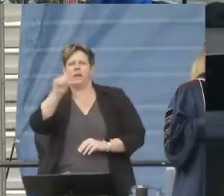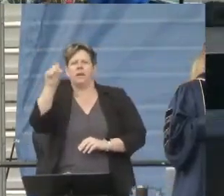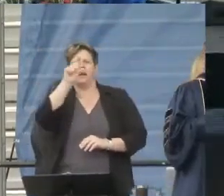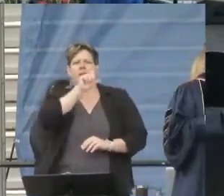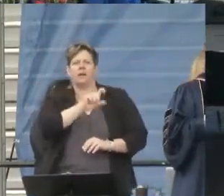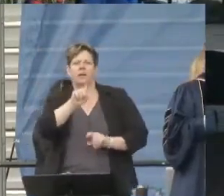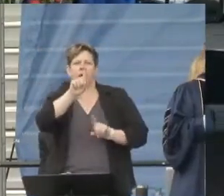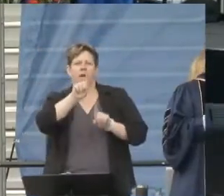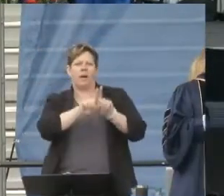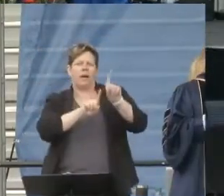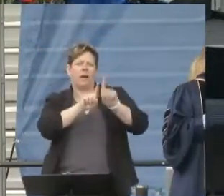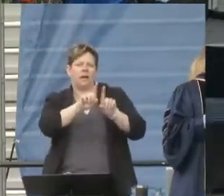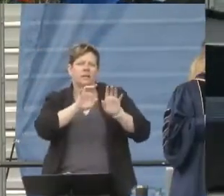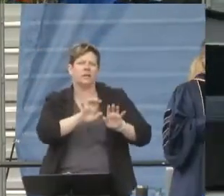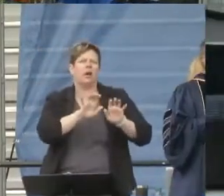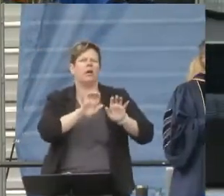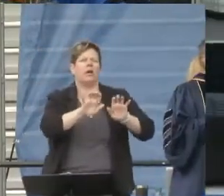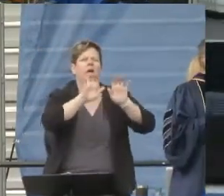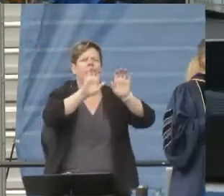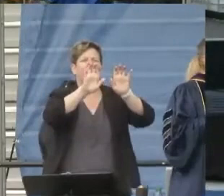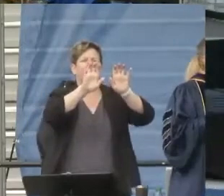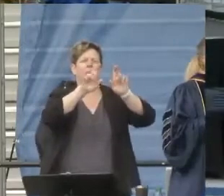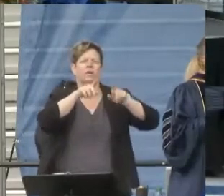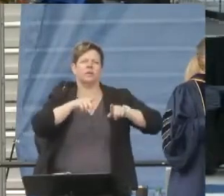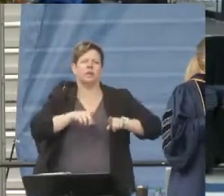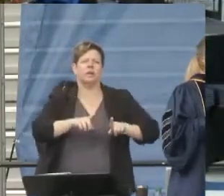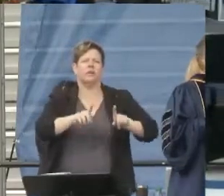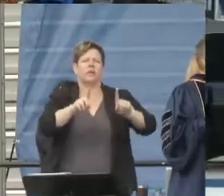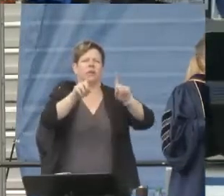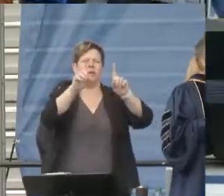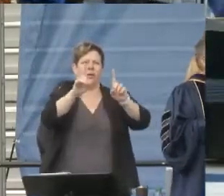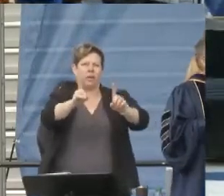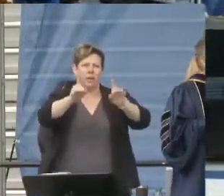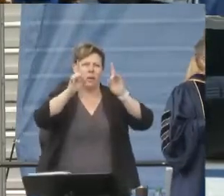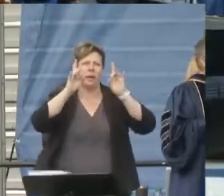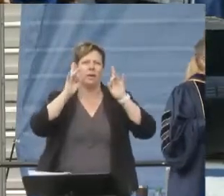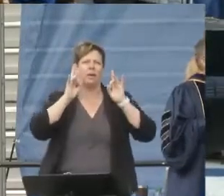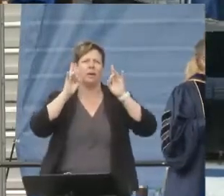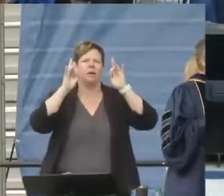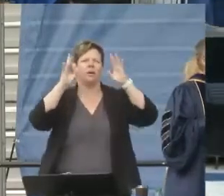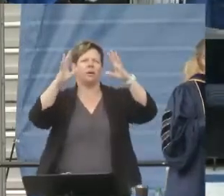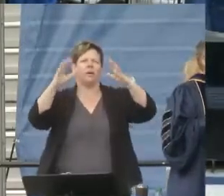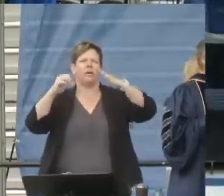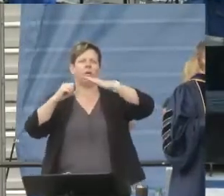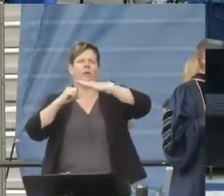stripes and bright stars through the